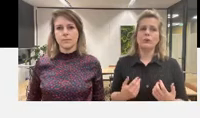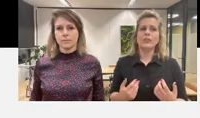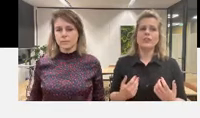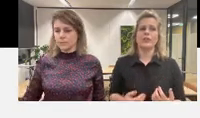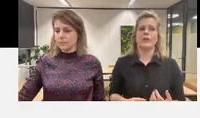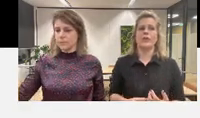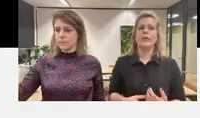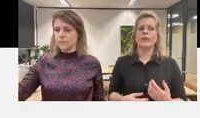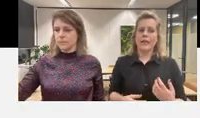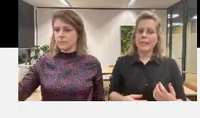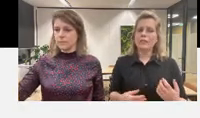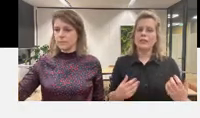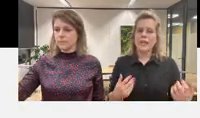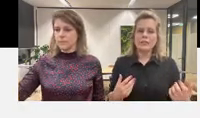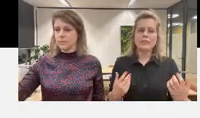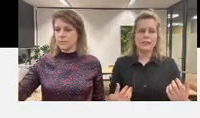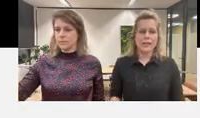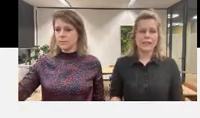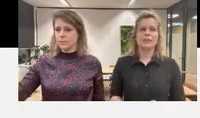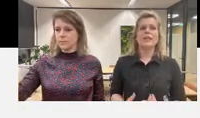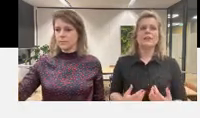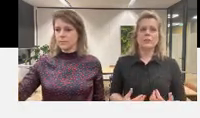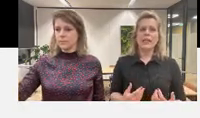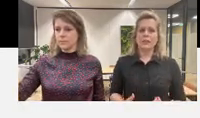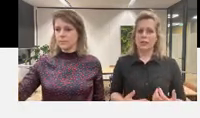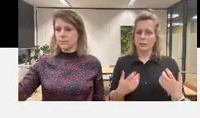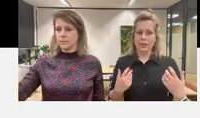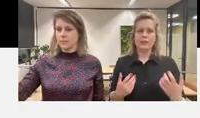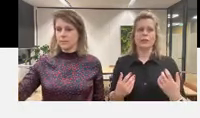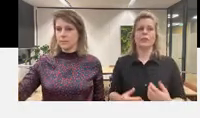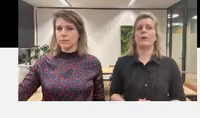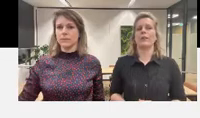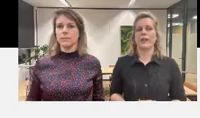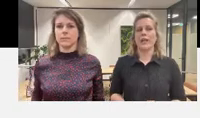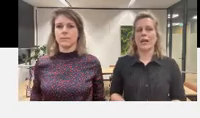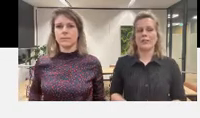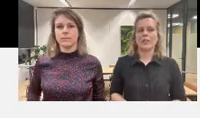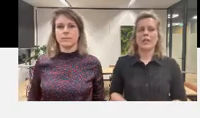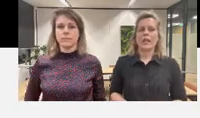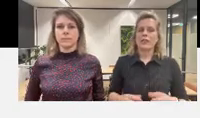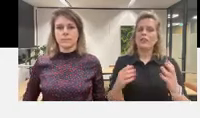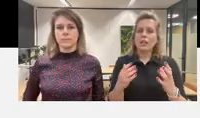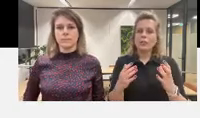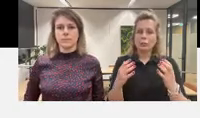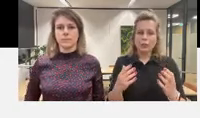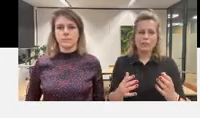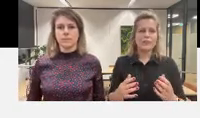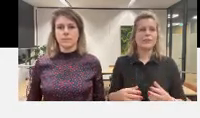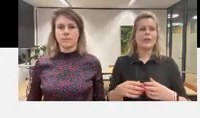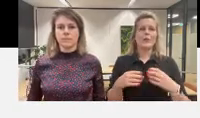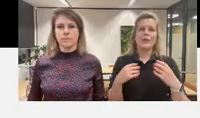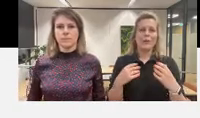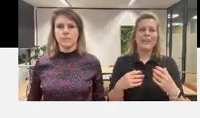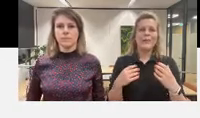news 2 years ago, they together decided to make a documentary about their lives. And the Dutch watched